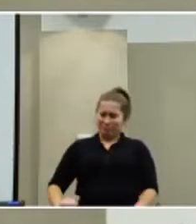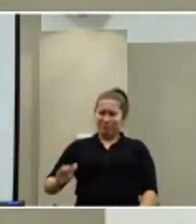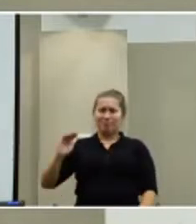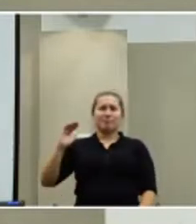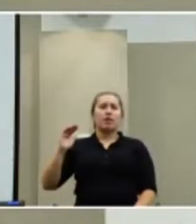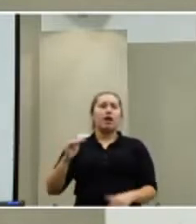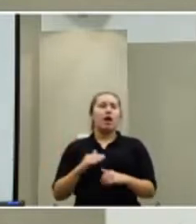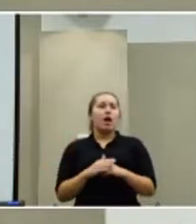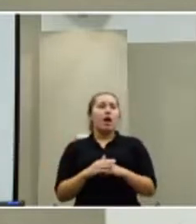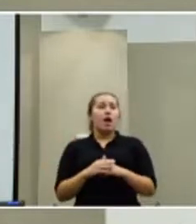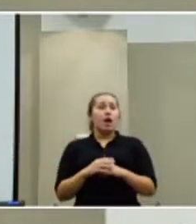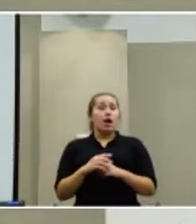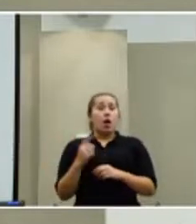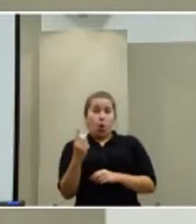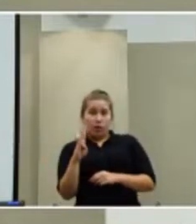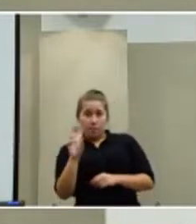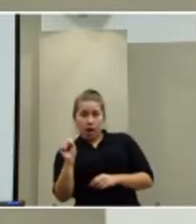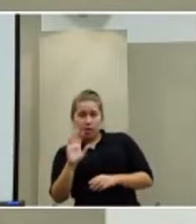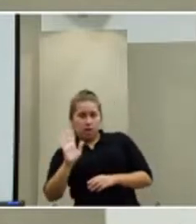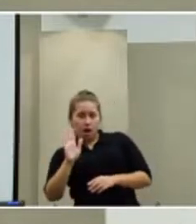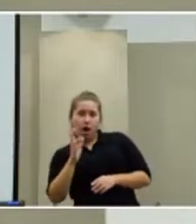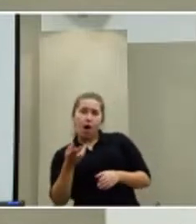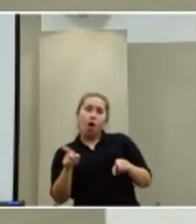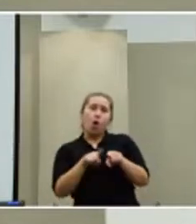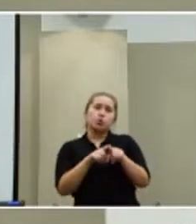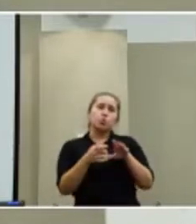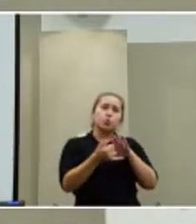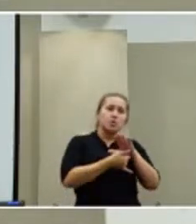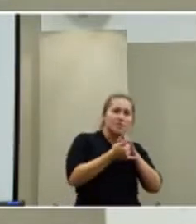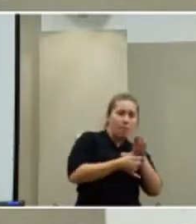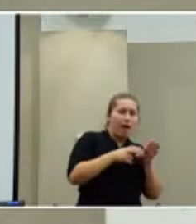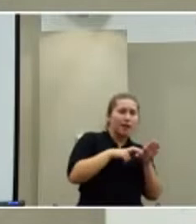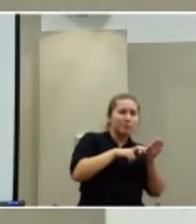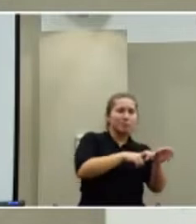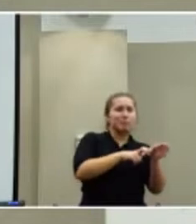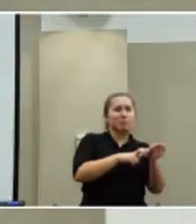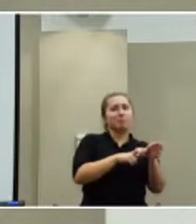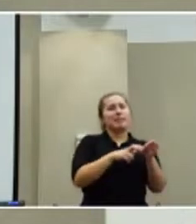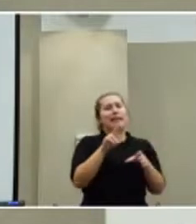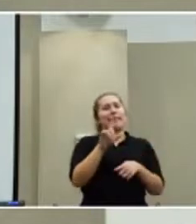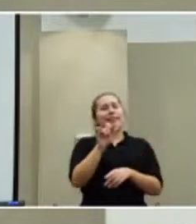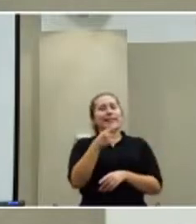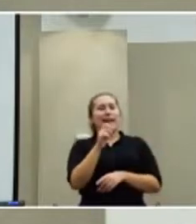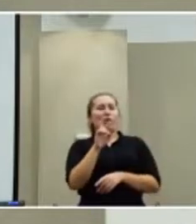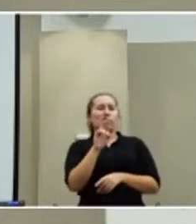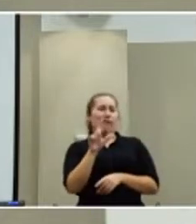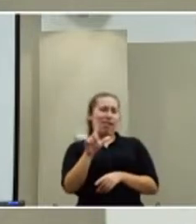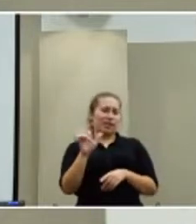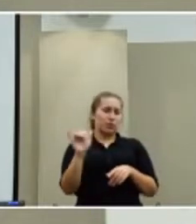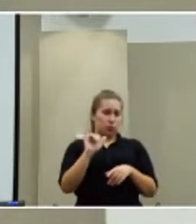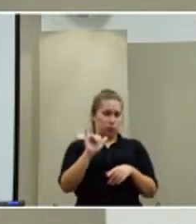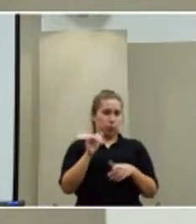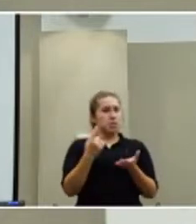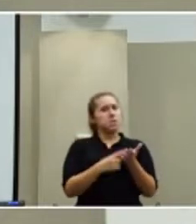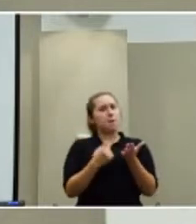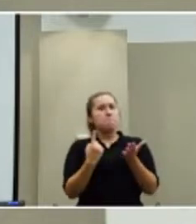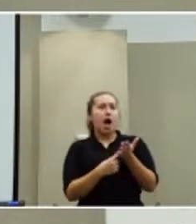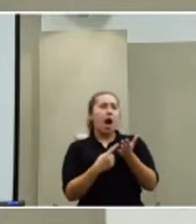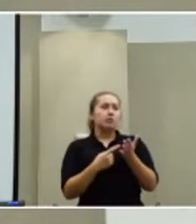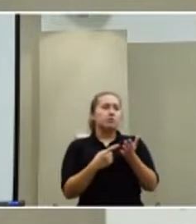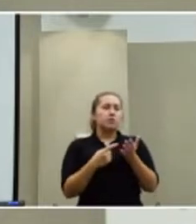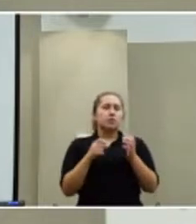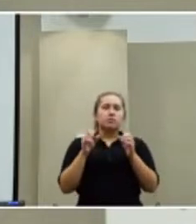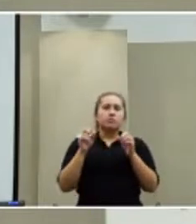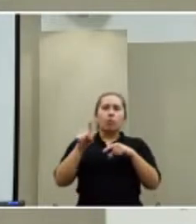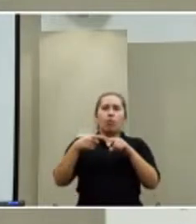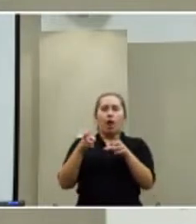not just the buses, I also take Metro Subway and the light rail as well. Sometimes it's a good thing to take public